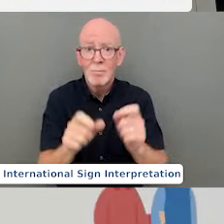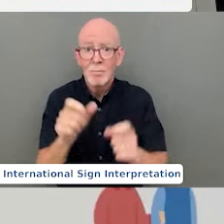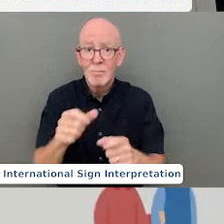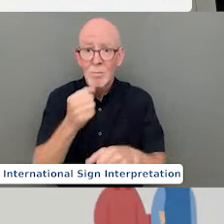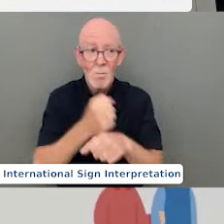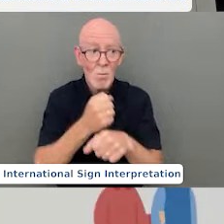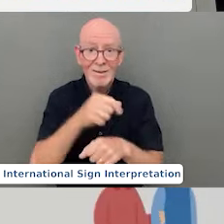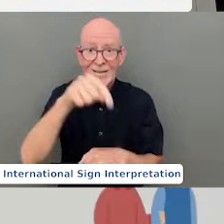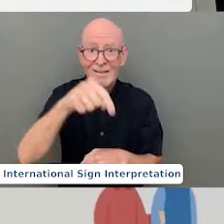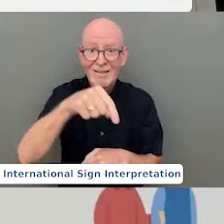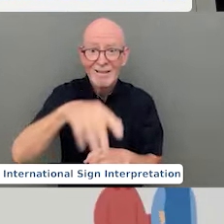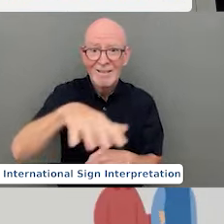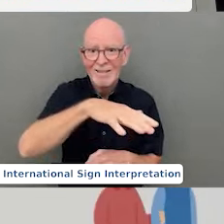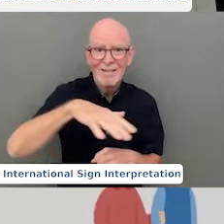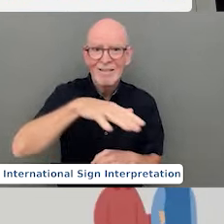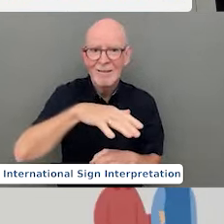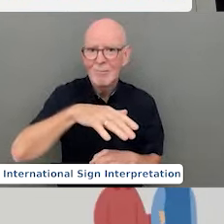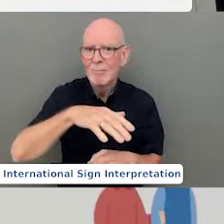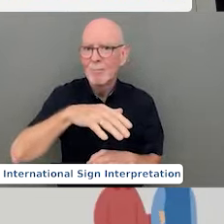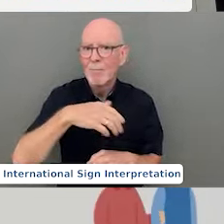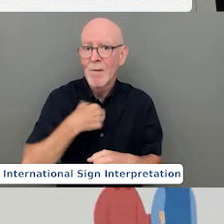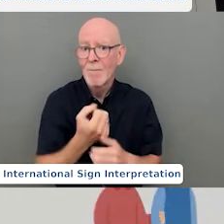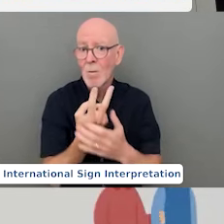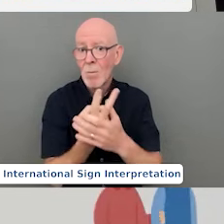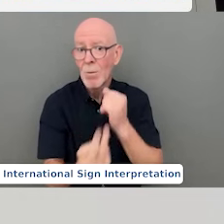And also the last one,